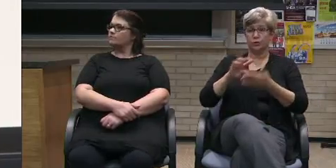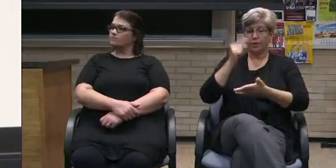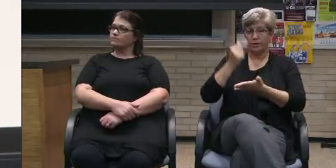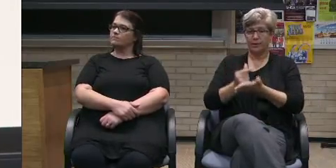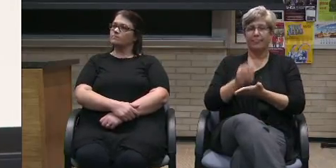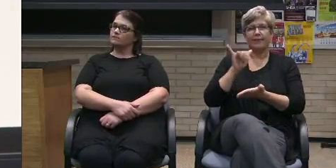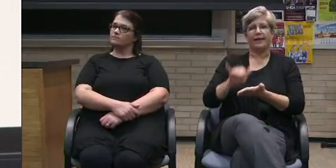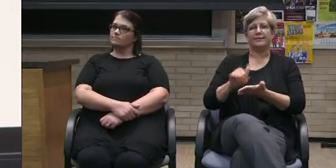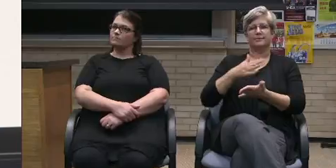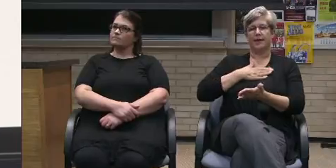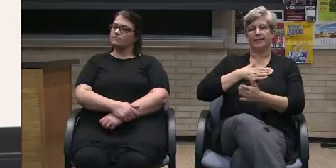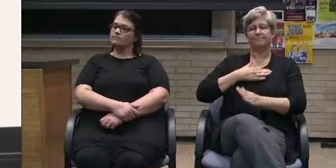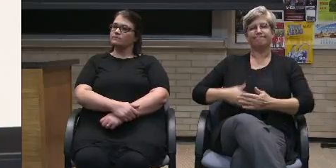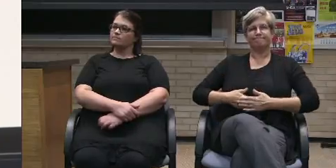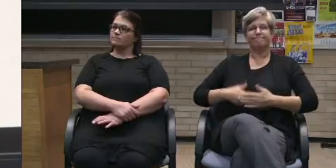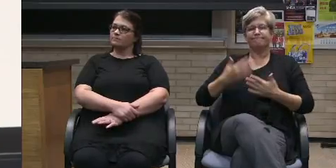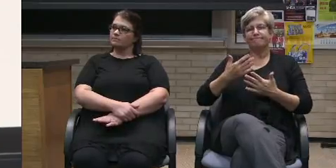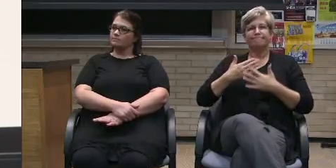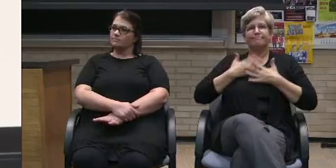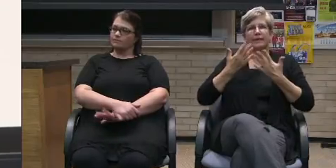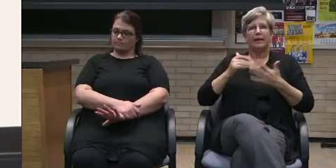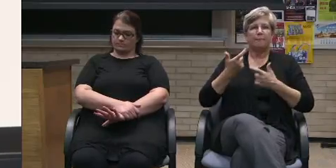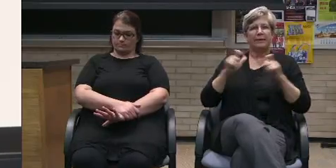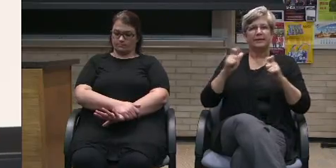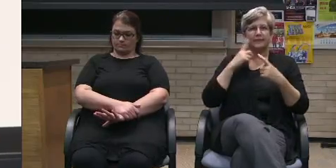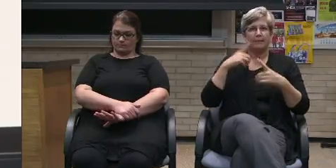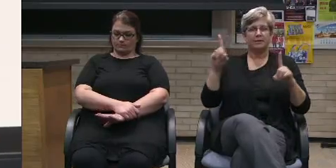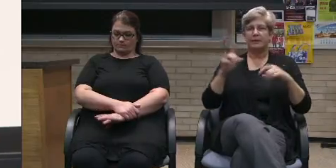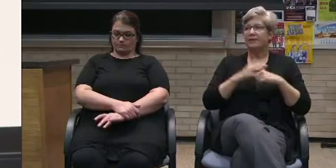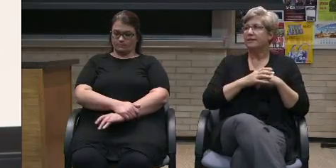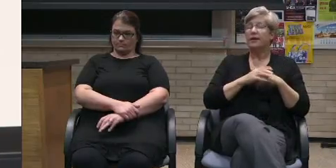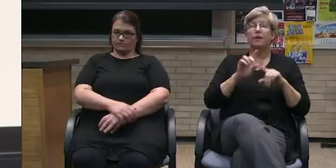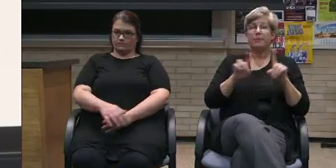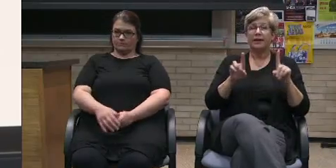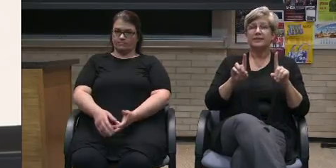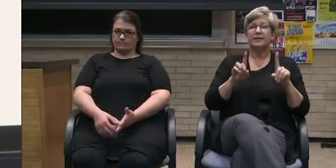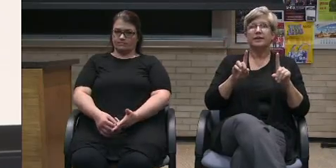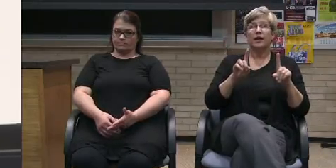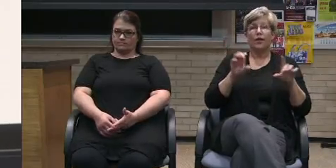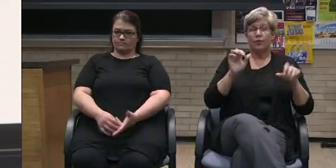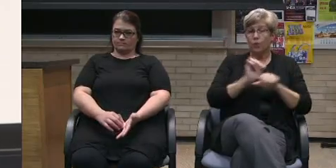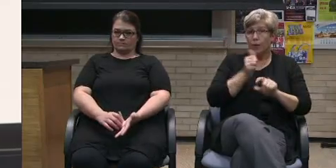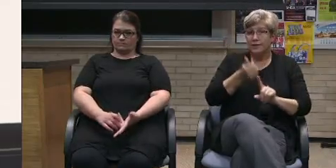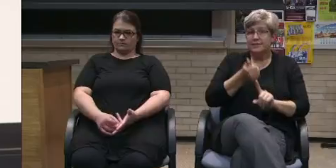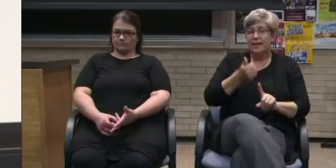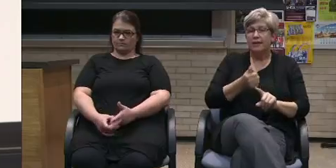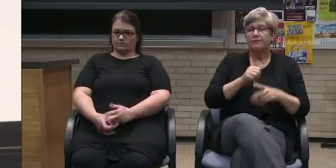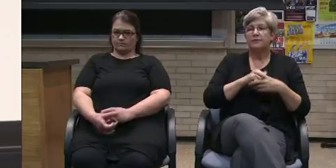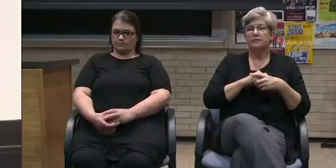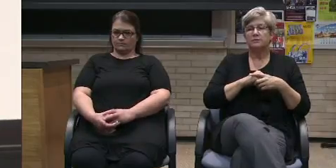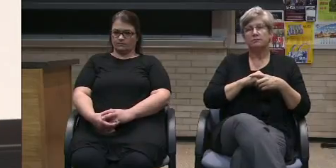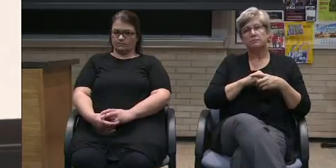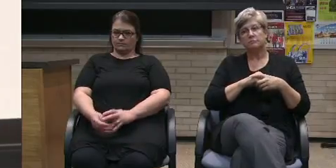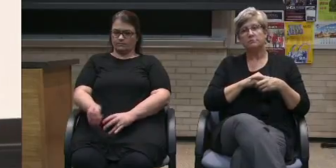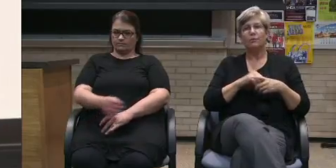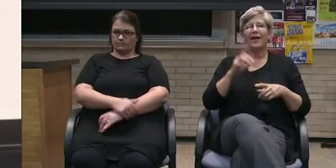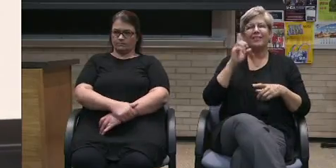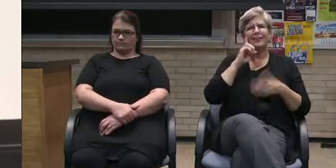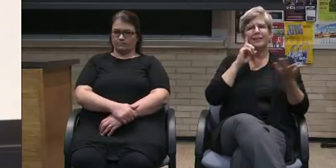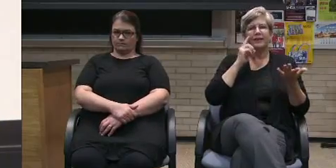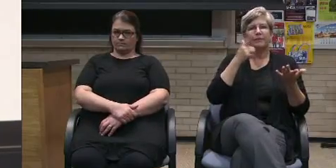summative thing. The accomplishment in terms of the strategies that move that forward. Yeah, yeah. I think because the role of the provost, all of